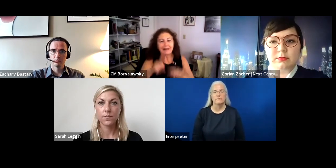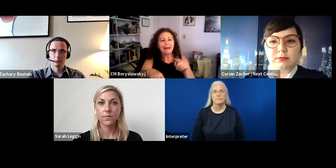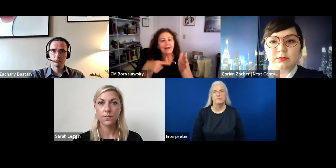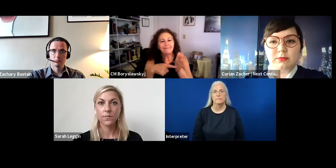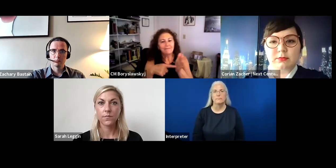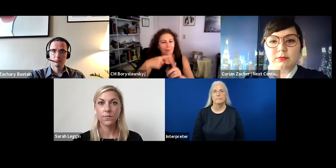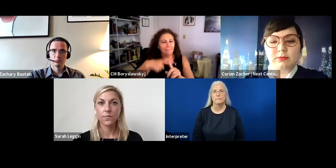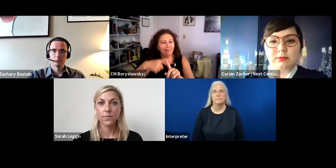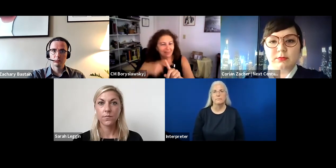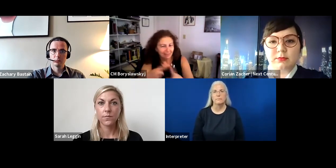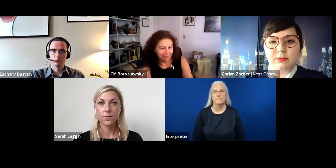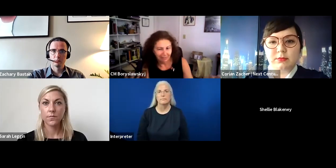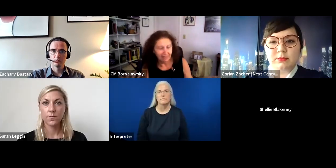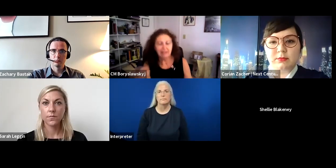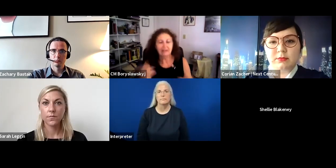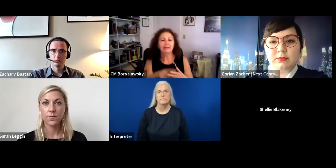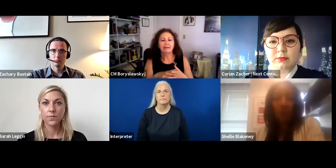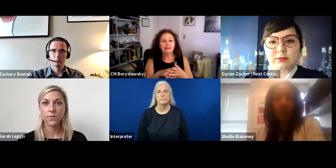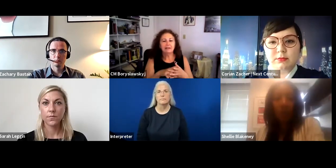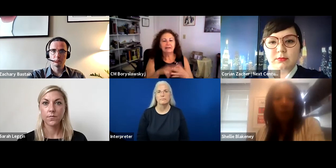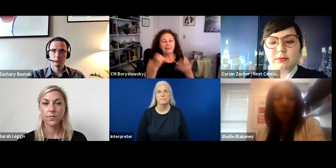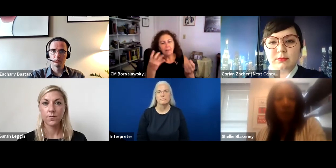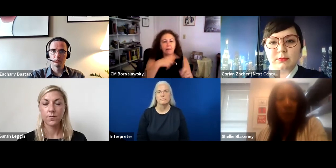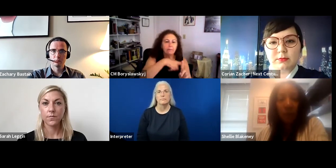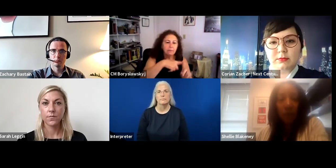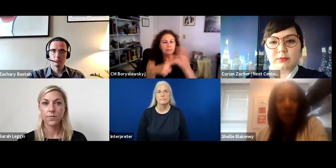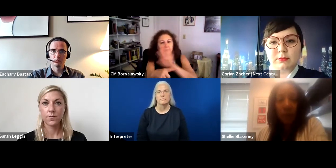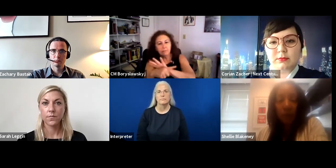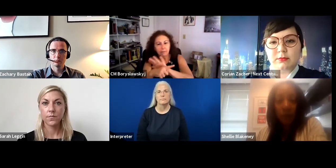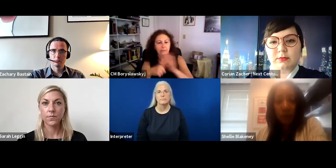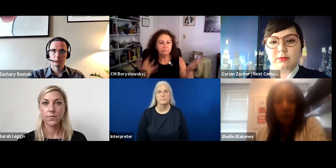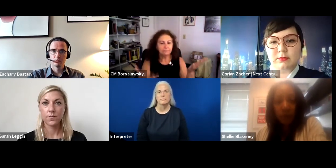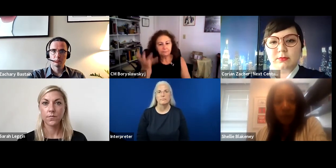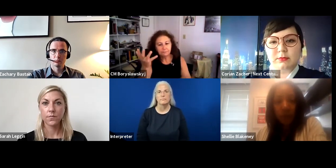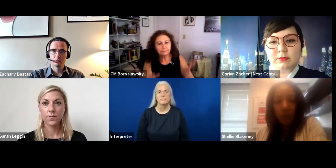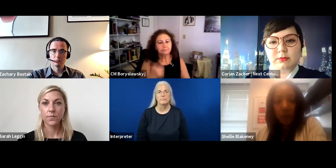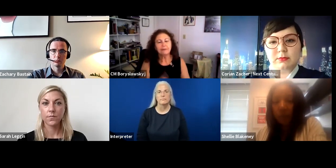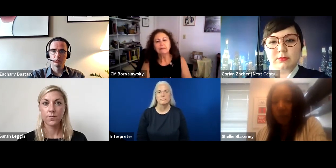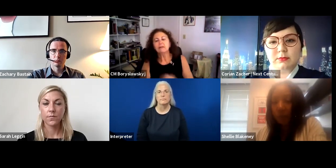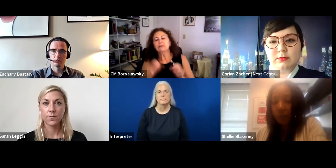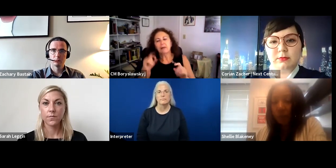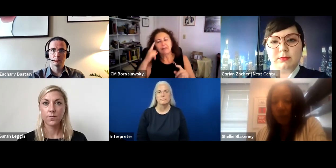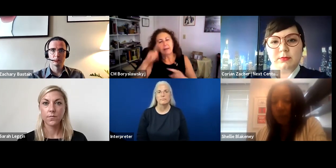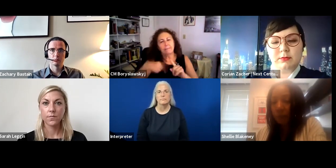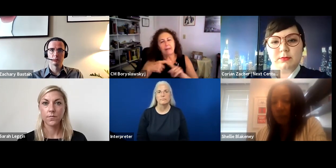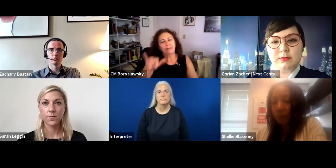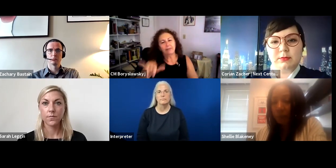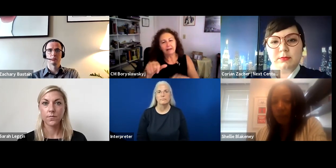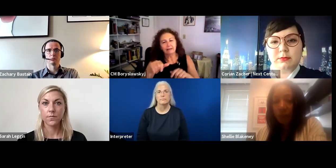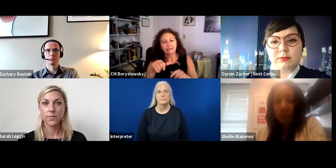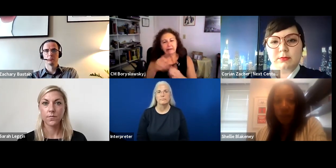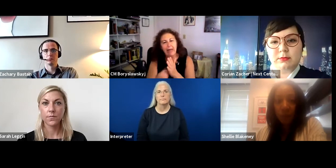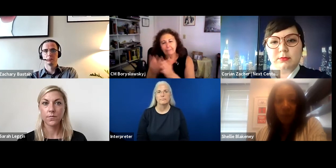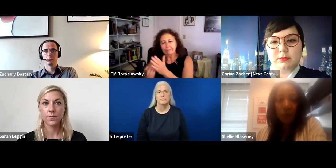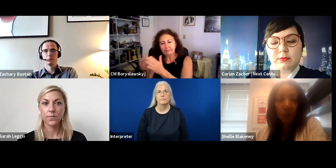but the problem is they can't afford the mobile and the monthly payments that come with it. So there are a lot of